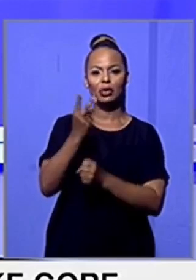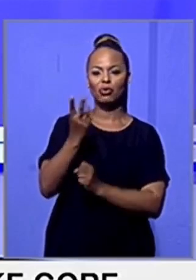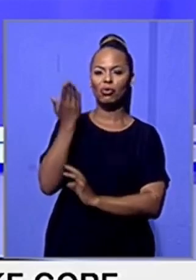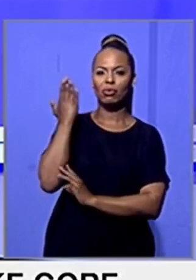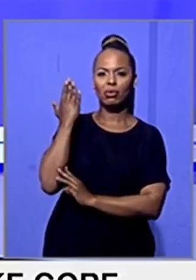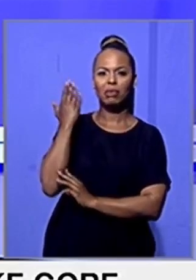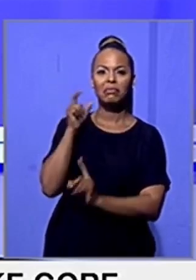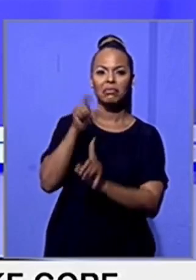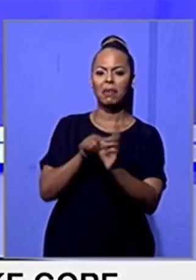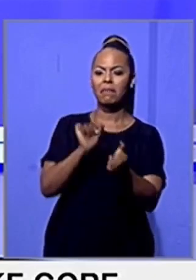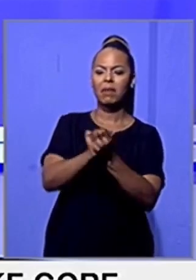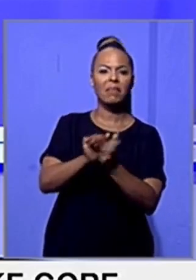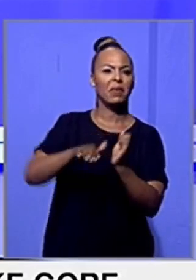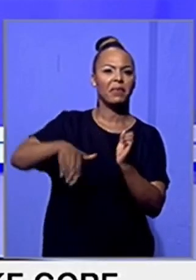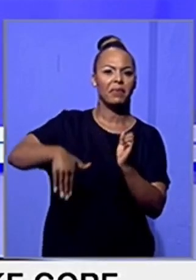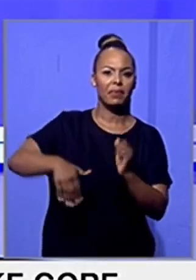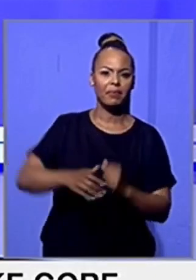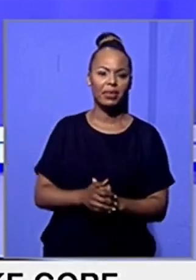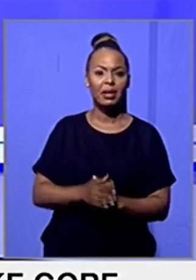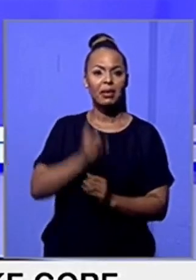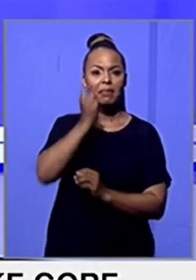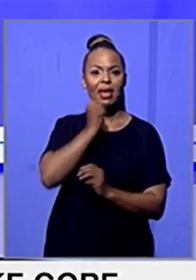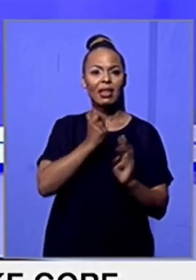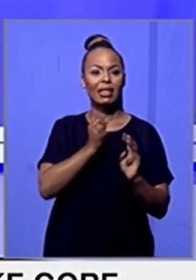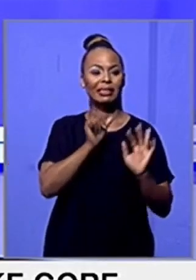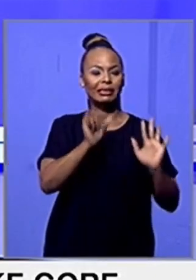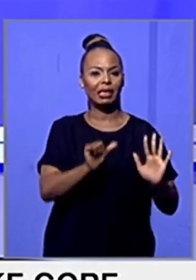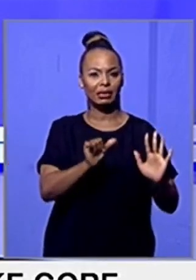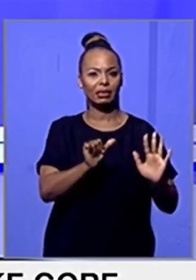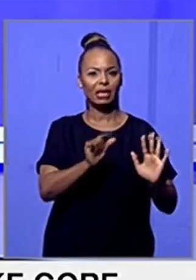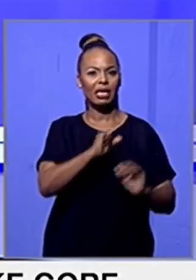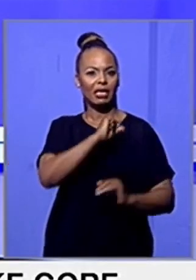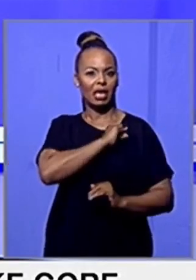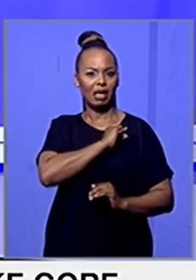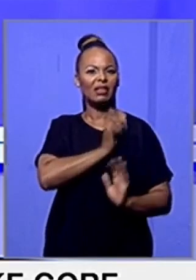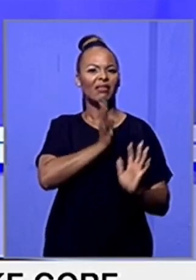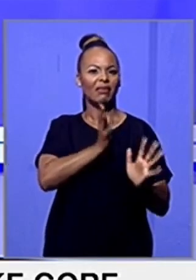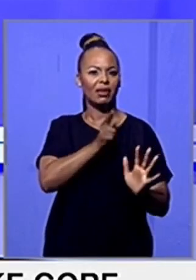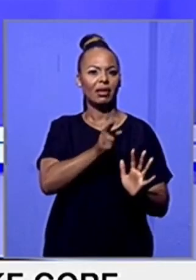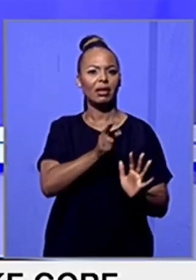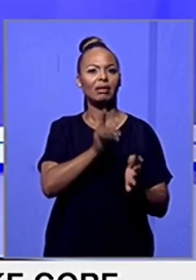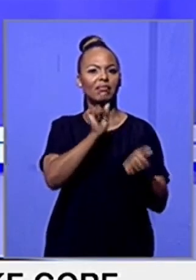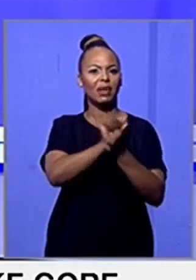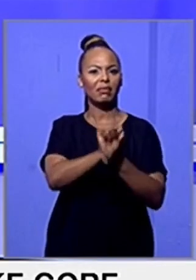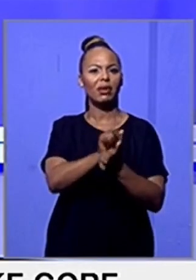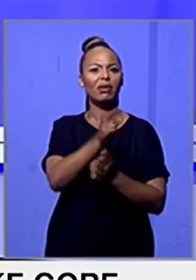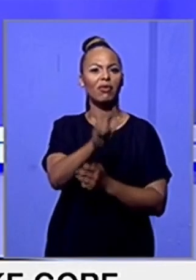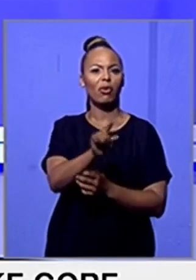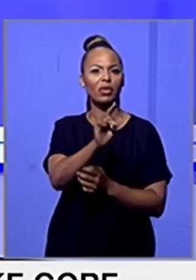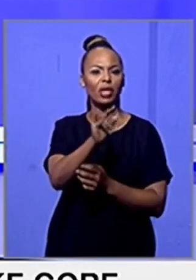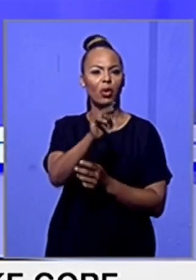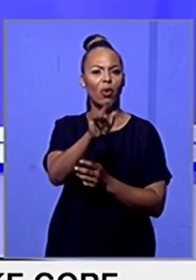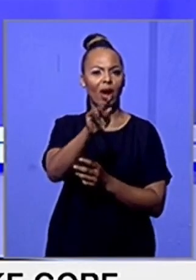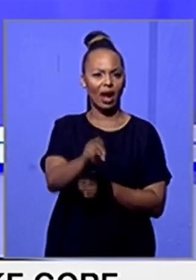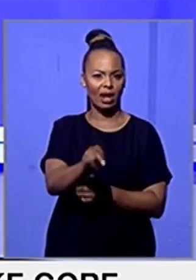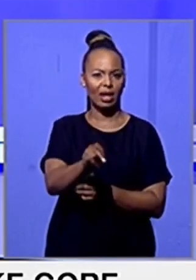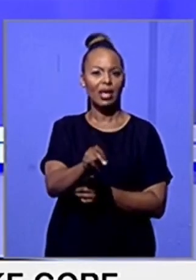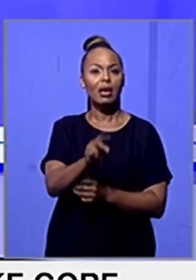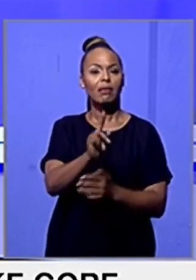fetileng ga ise a tshwarwe. Banna ba le barataro ba bonwe molato le go atlholelwa polao ya ga Deokaran